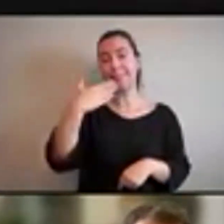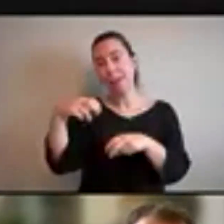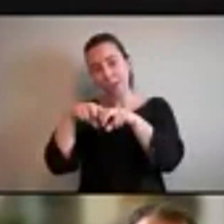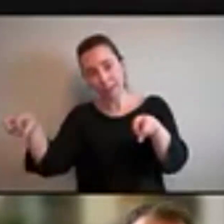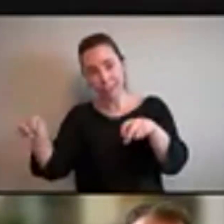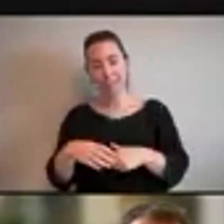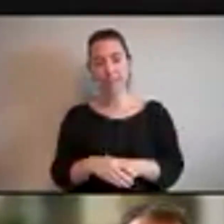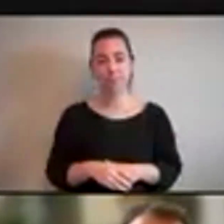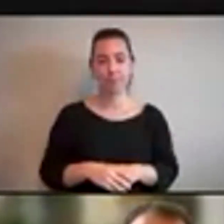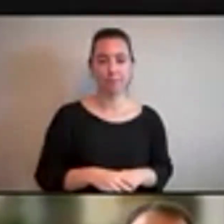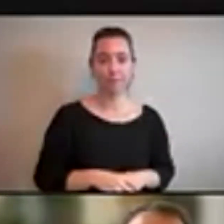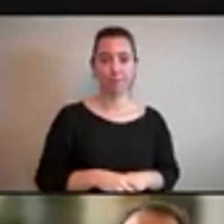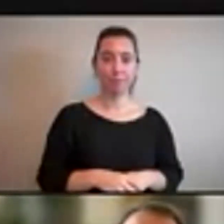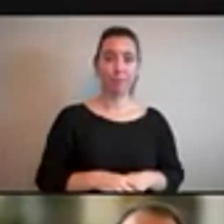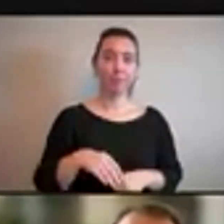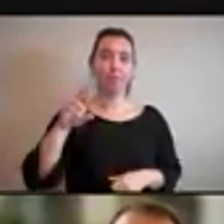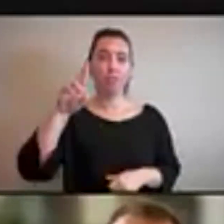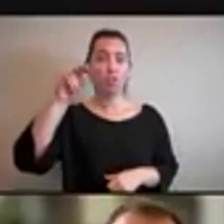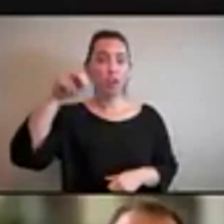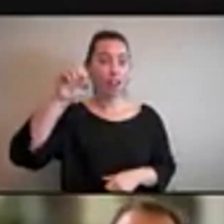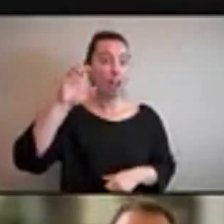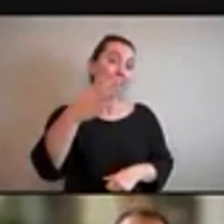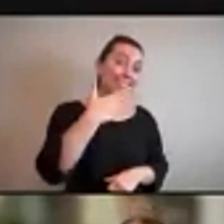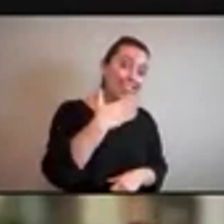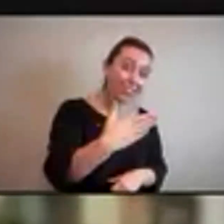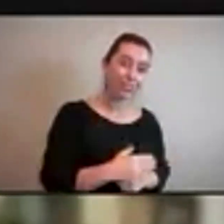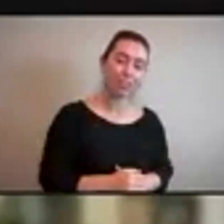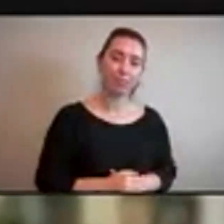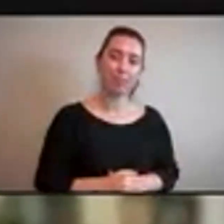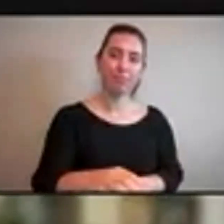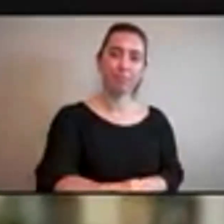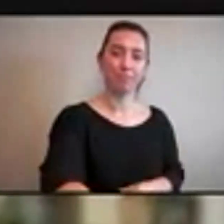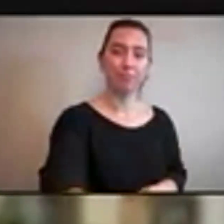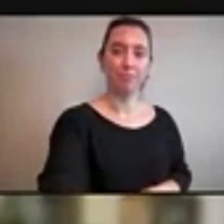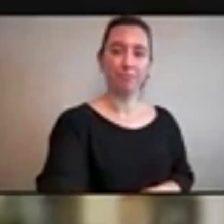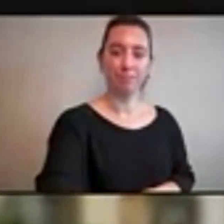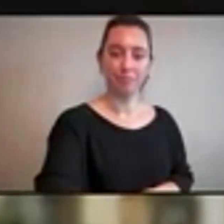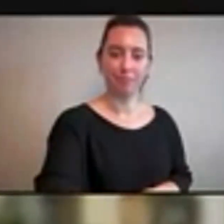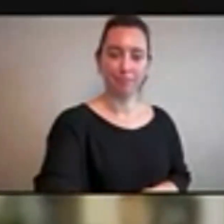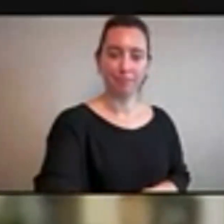Thank you very much, and all the best to everybody. Thank you.